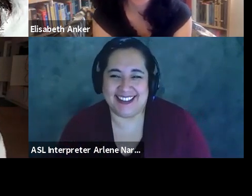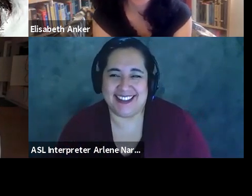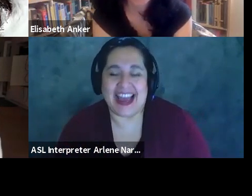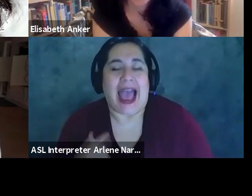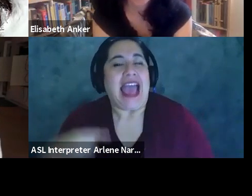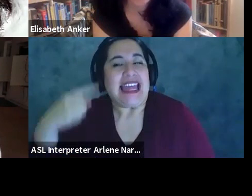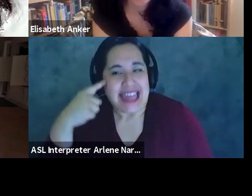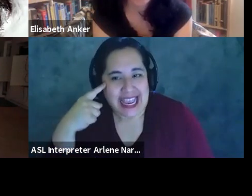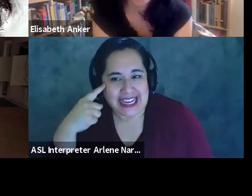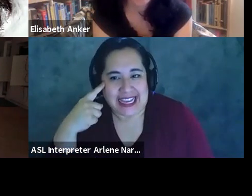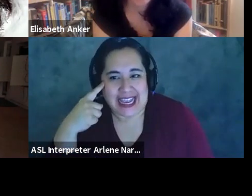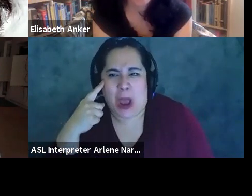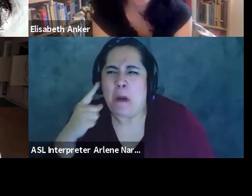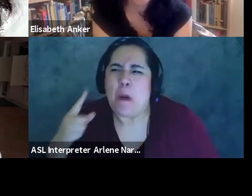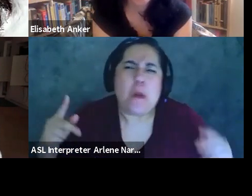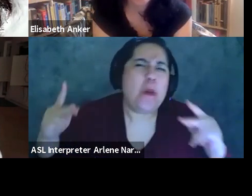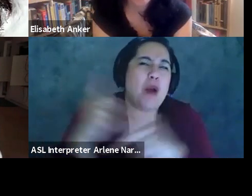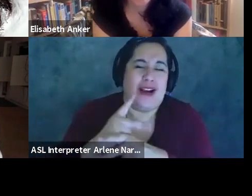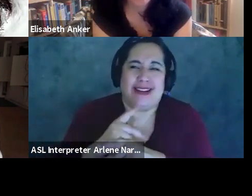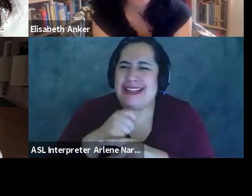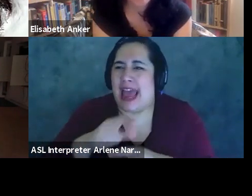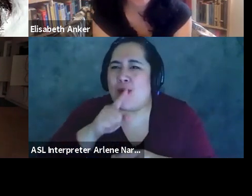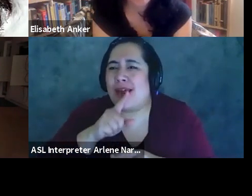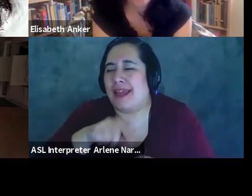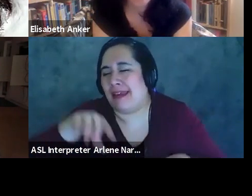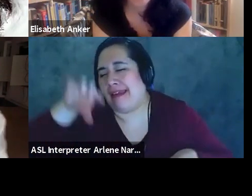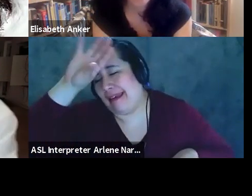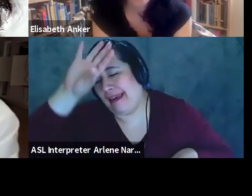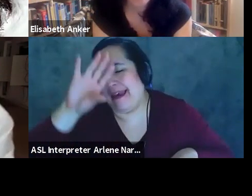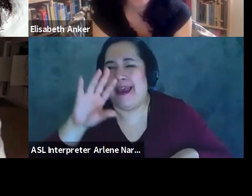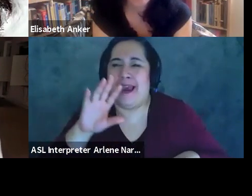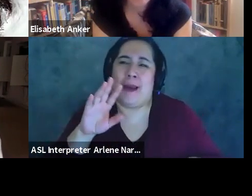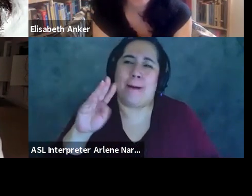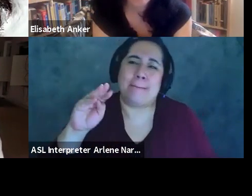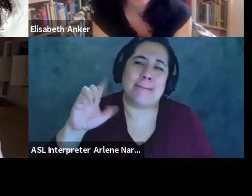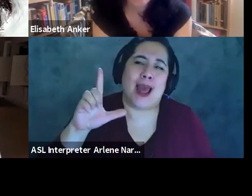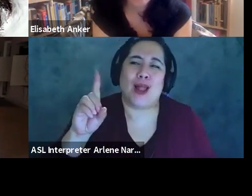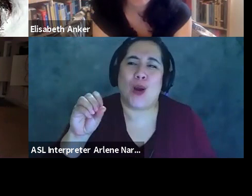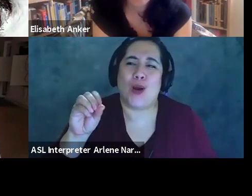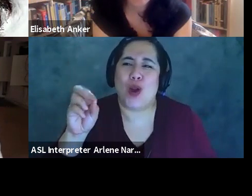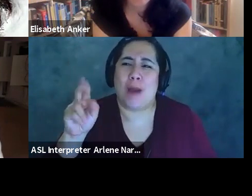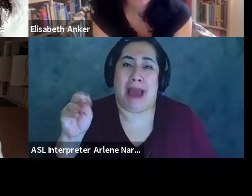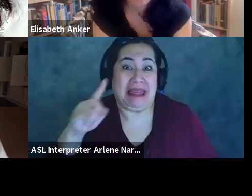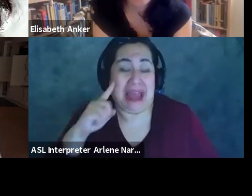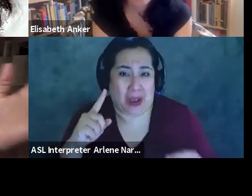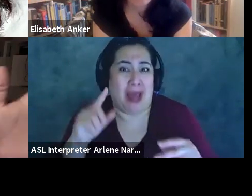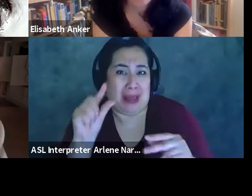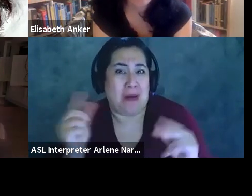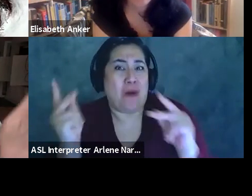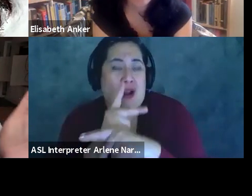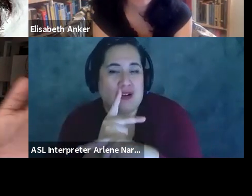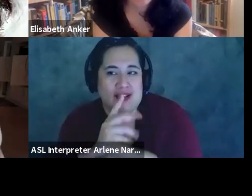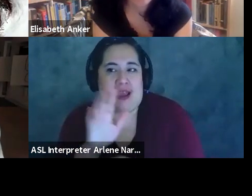think it's a bit more than a melodrama. I think it's really a serious matter. That's why with Brad, we were referring to the idea